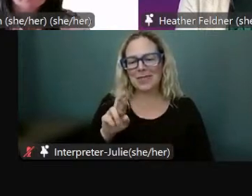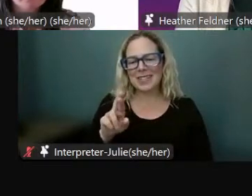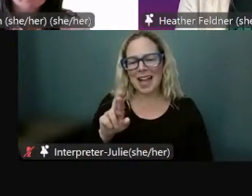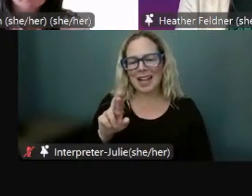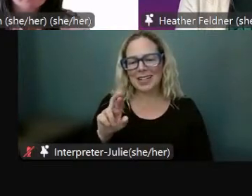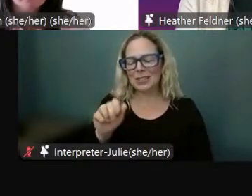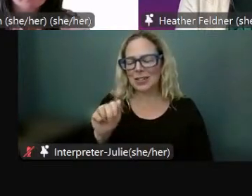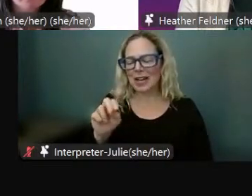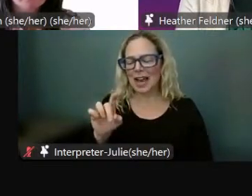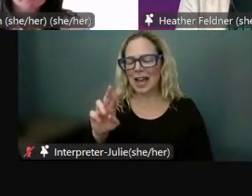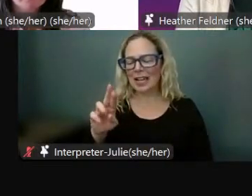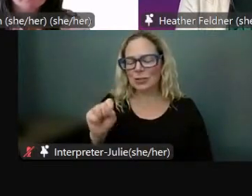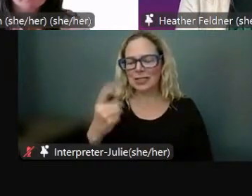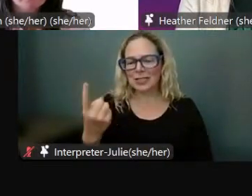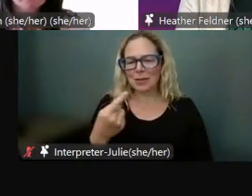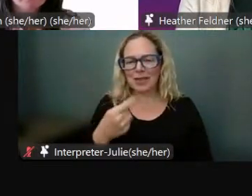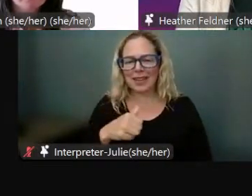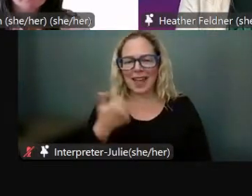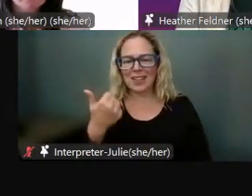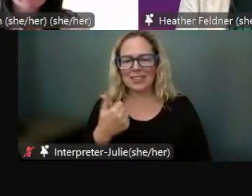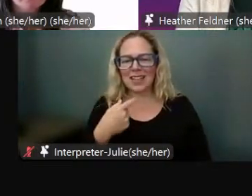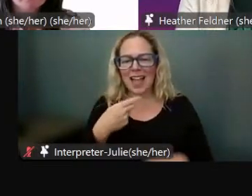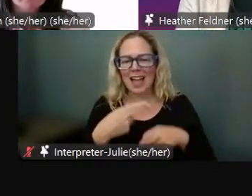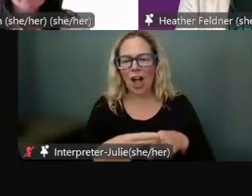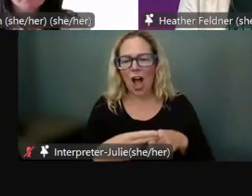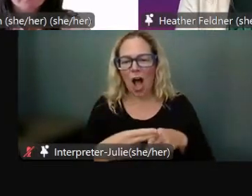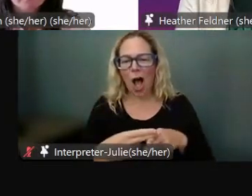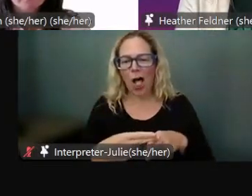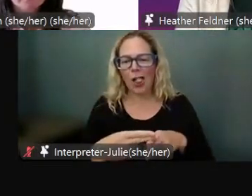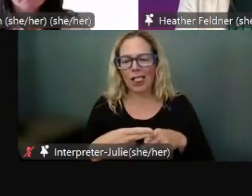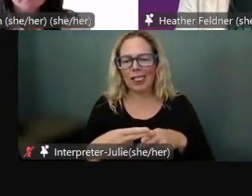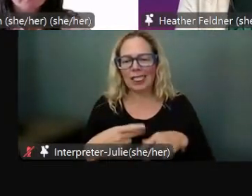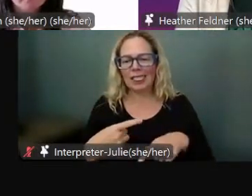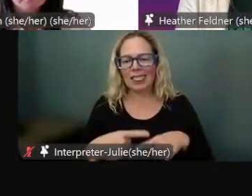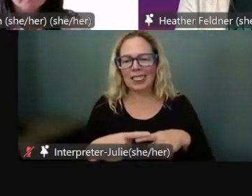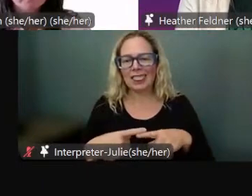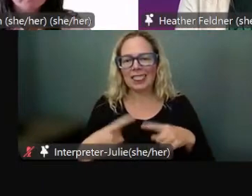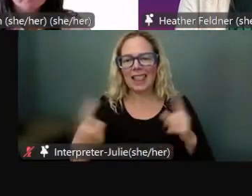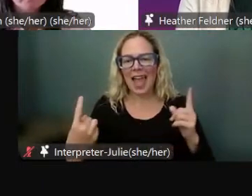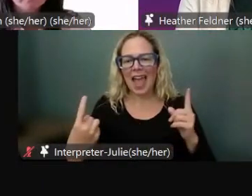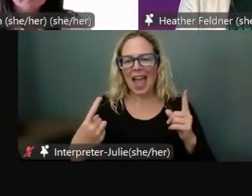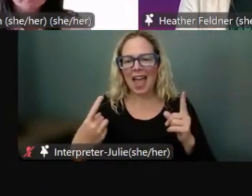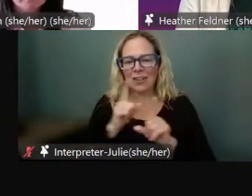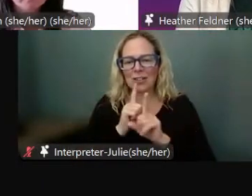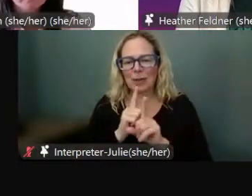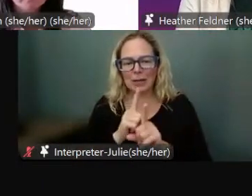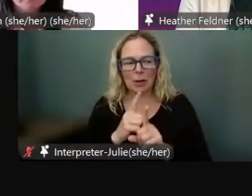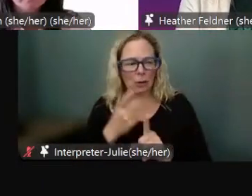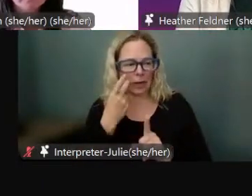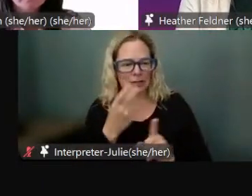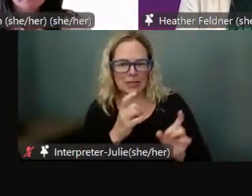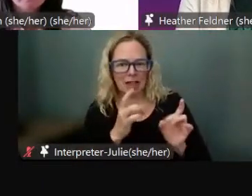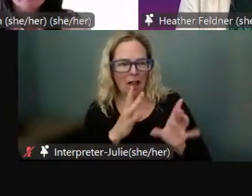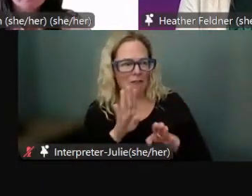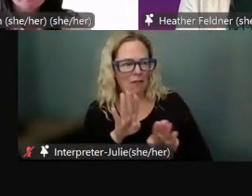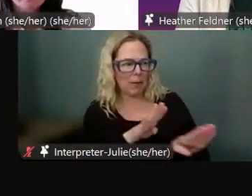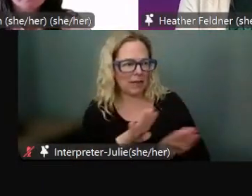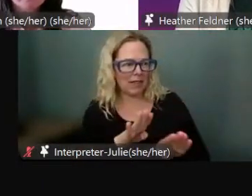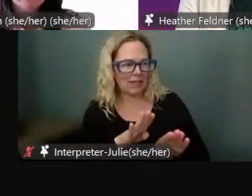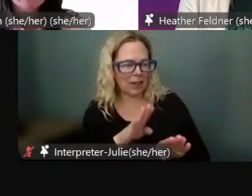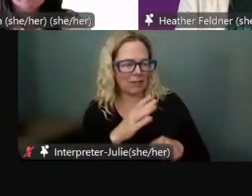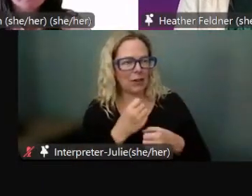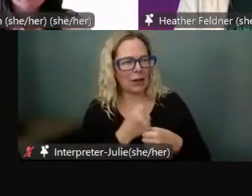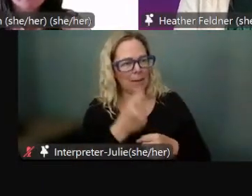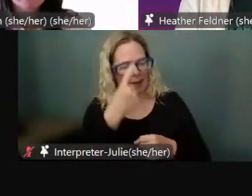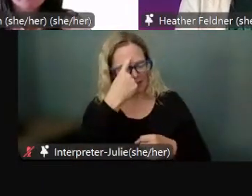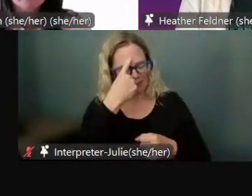something else that I call, quote, adverse mentoring. And it's when you see deplorable behavior and make a conscious choice to do the